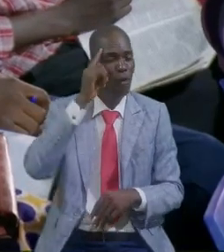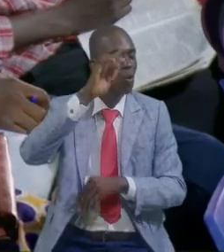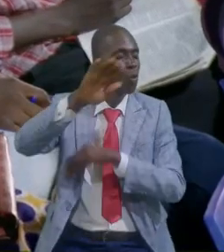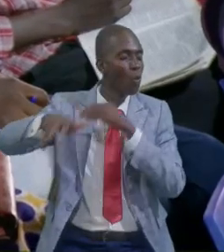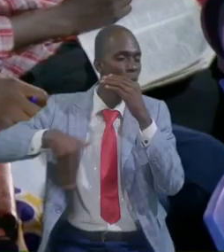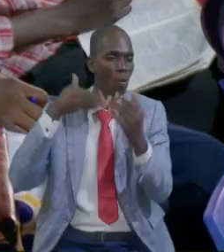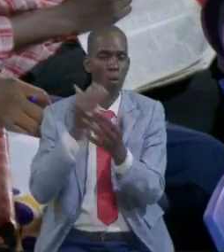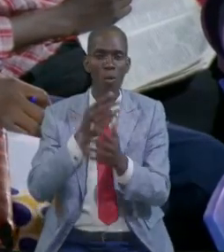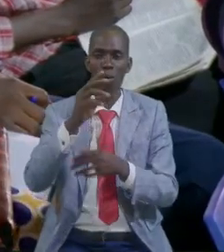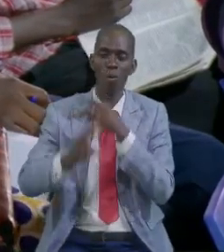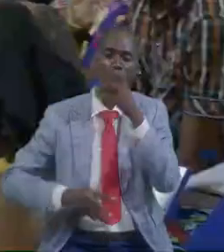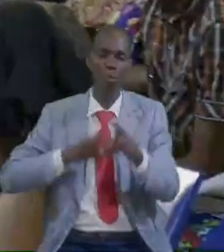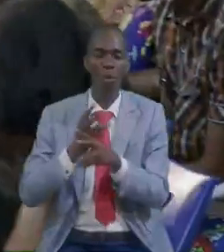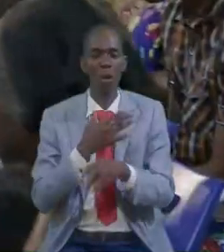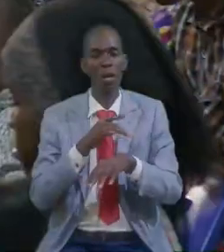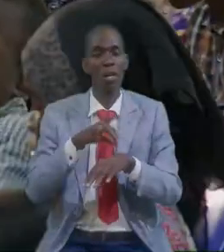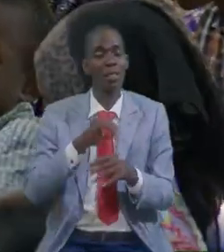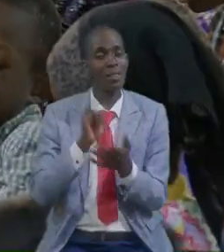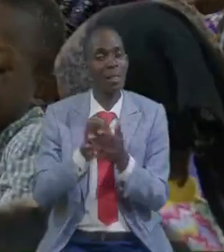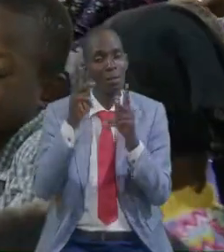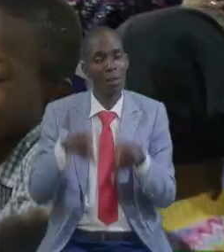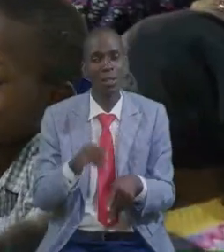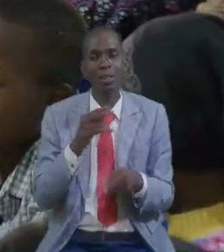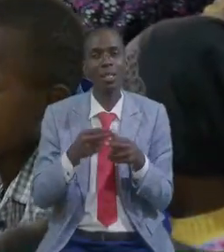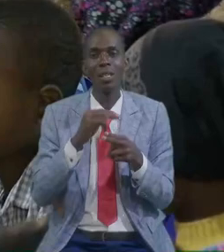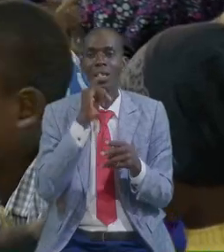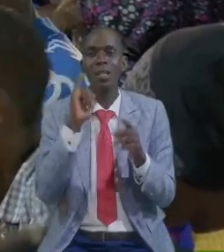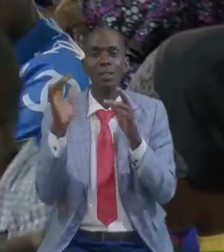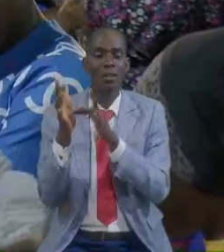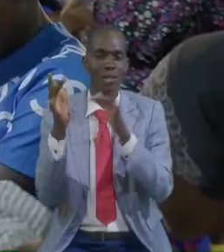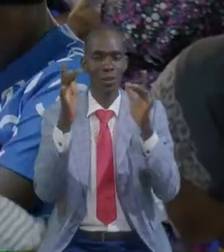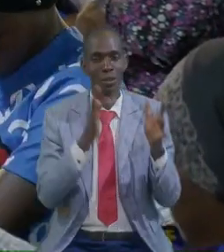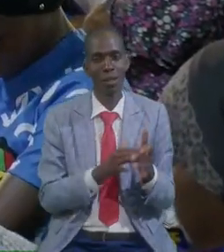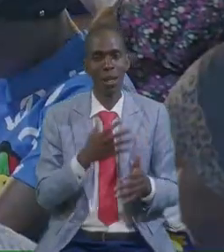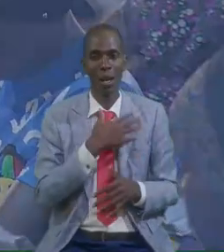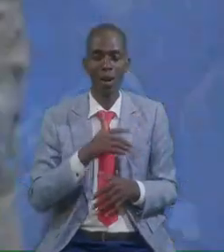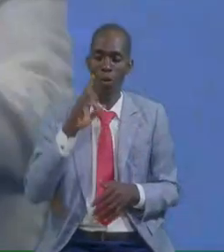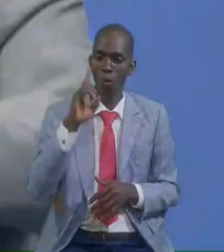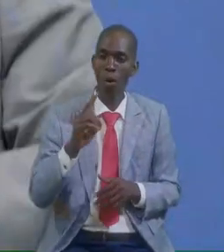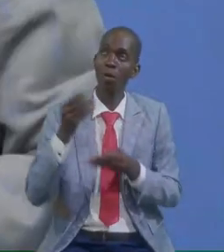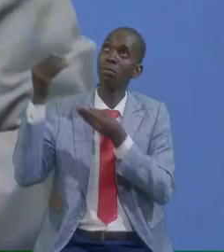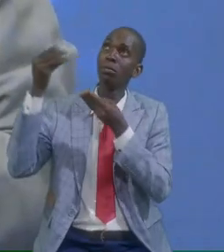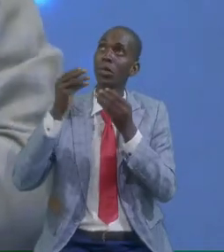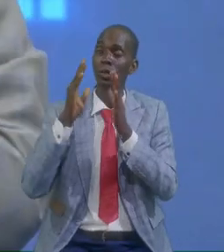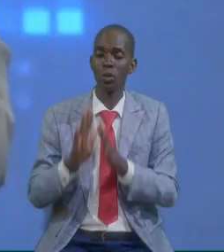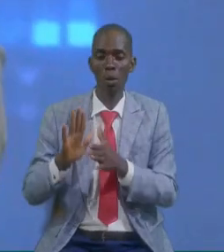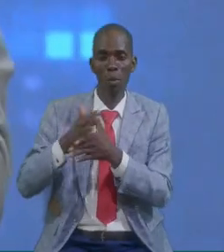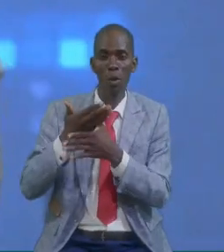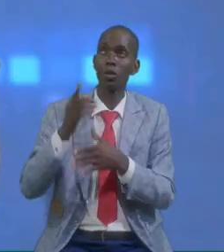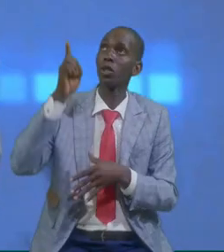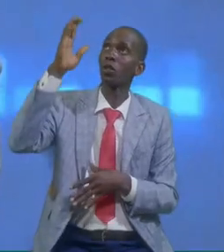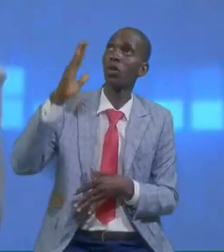his name is Jesus, and one mediator between God and men, that